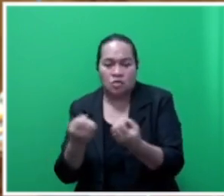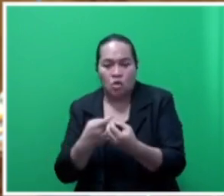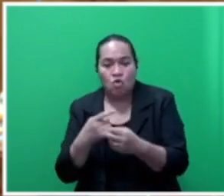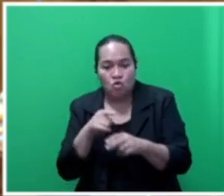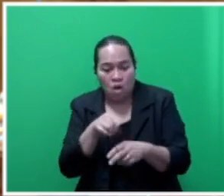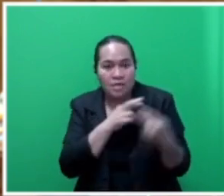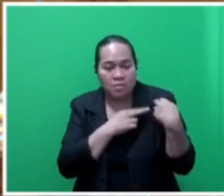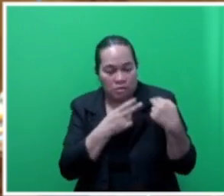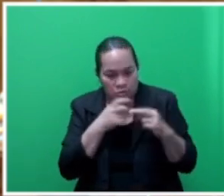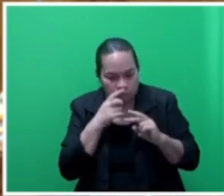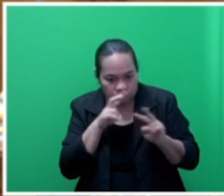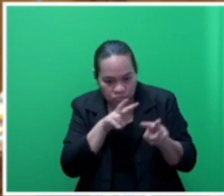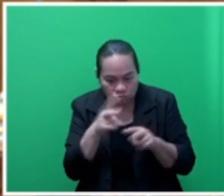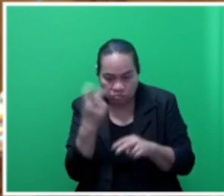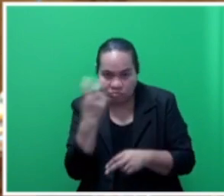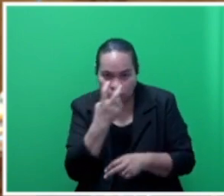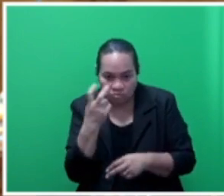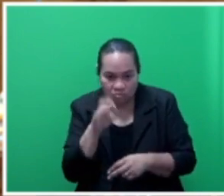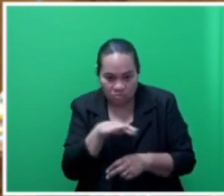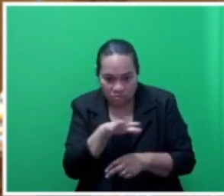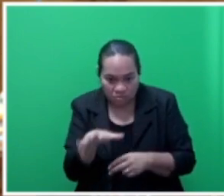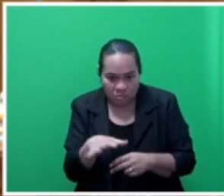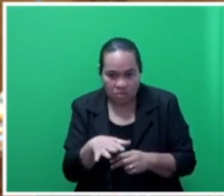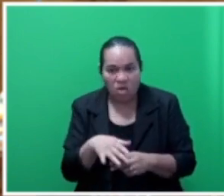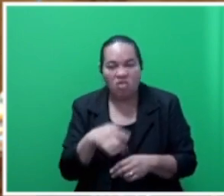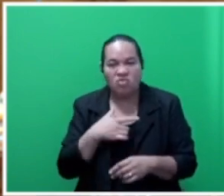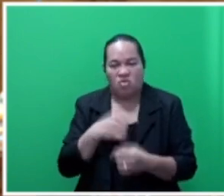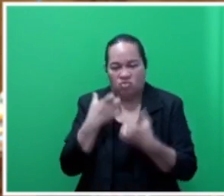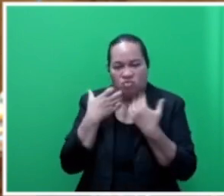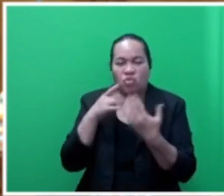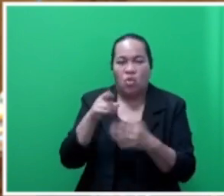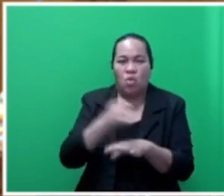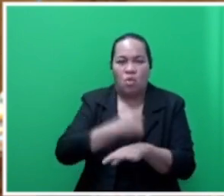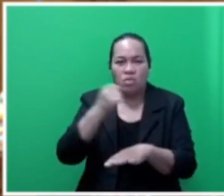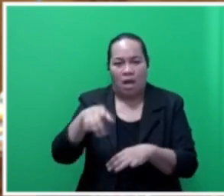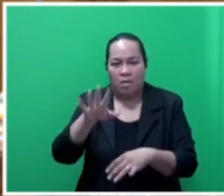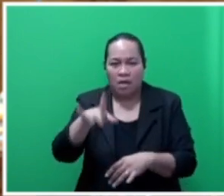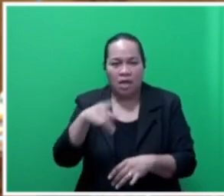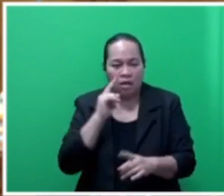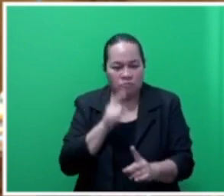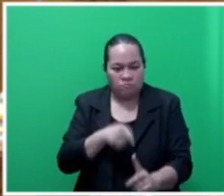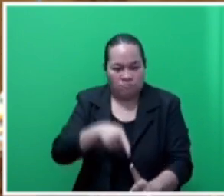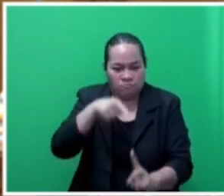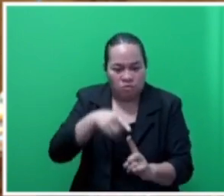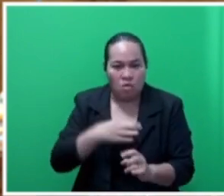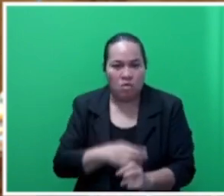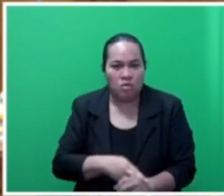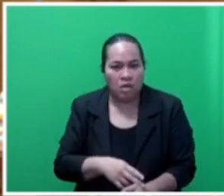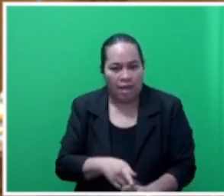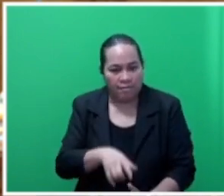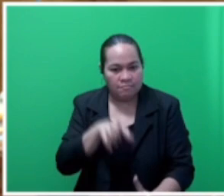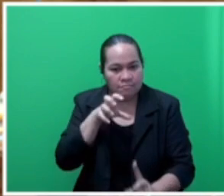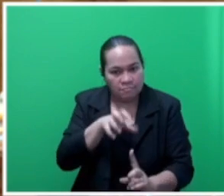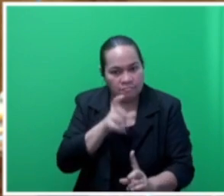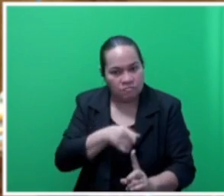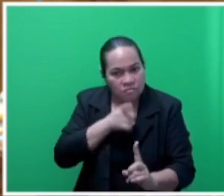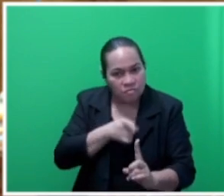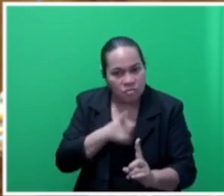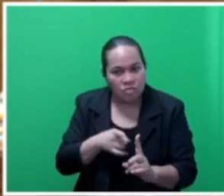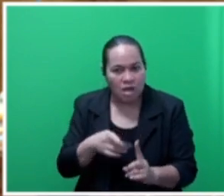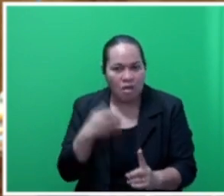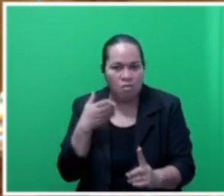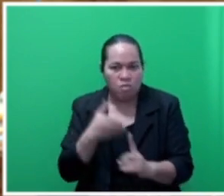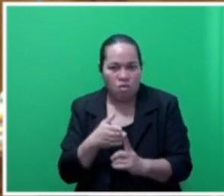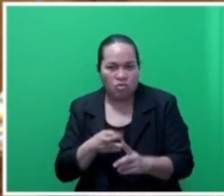accountability, which is hallmark of the dictatorial approach of the Fiji First government. Sir, there is no such thing as